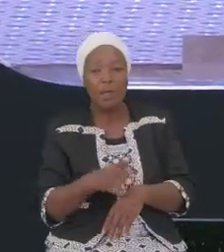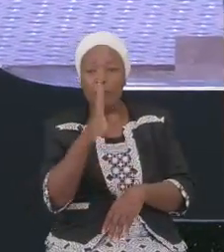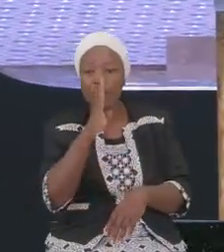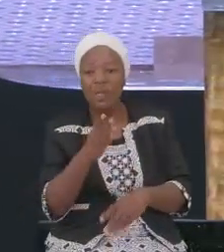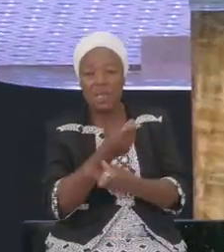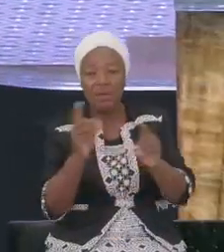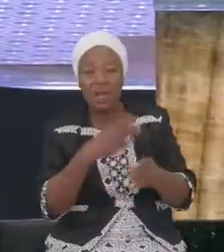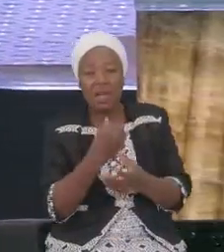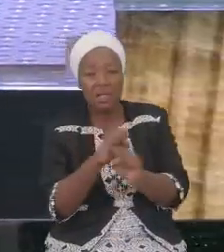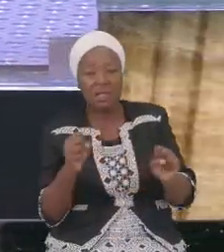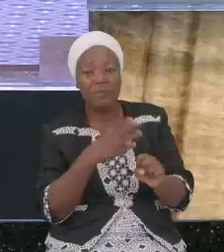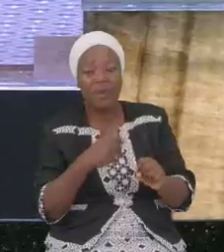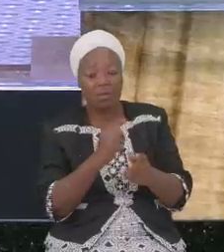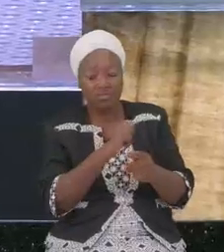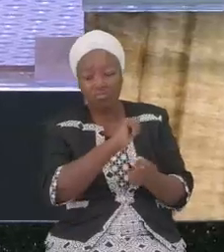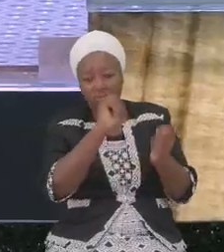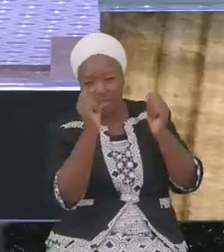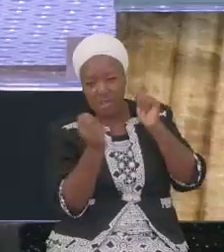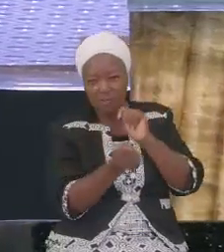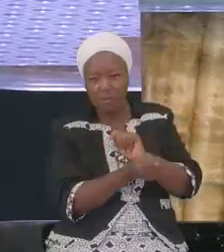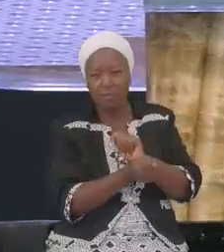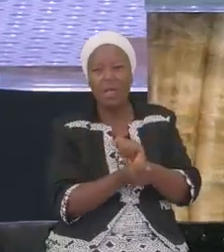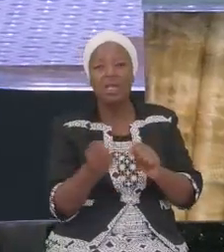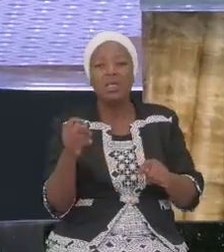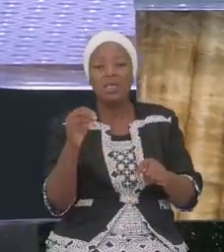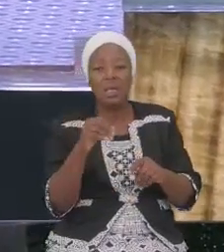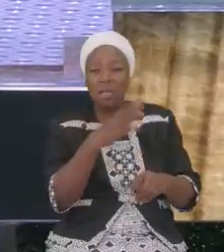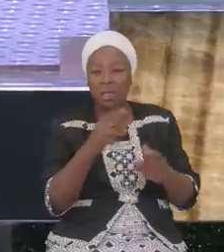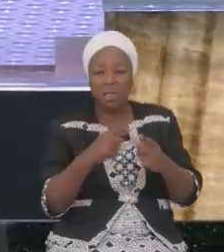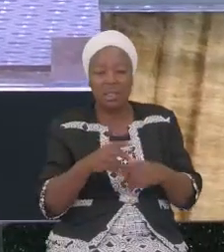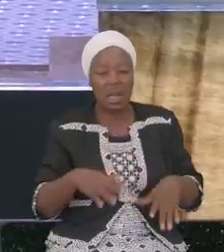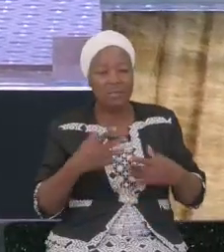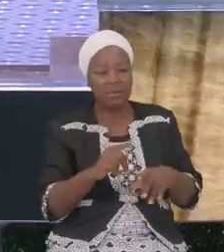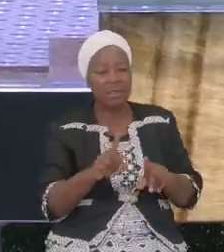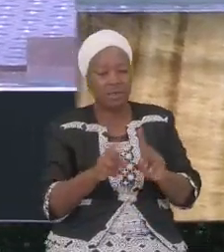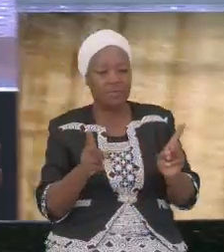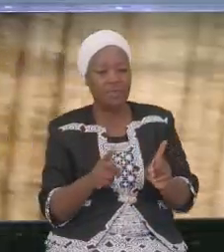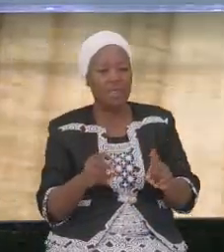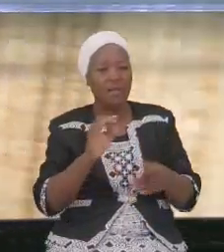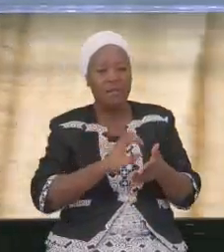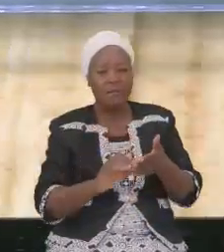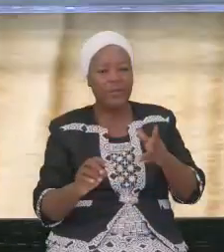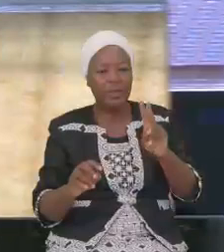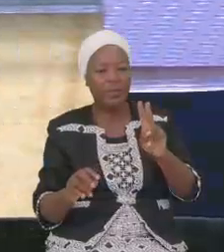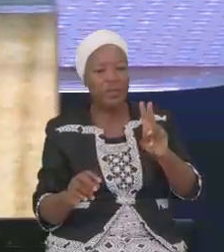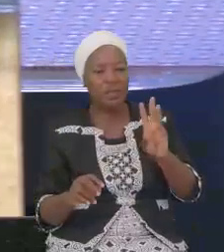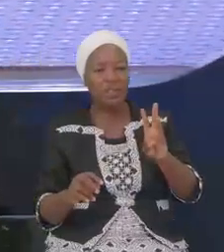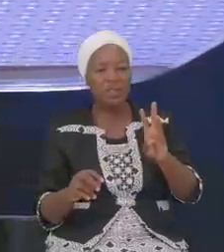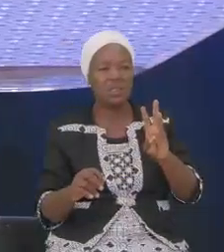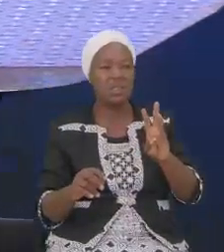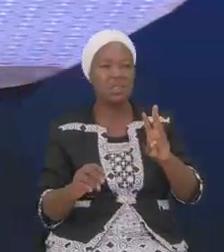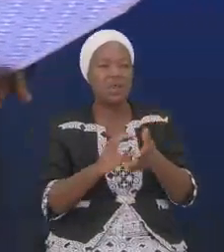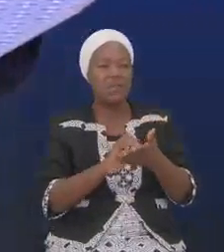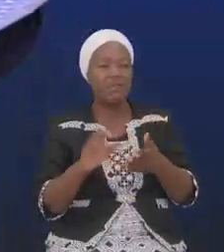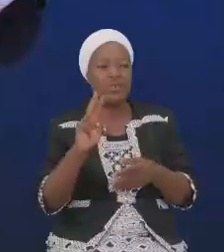delivered and saved and transformed, and their lives will be different. Look at verse 26. It says in verse